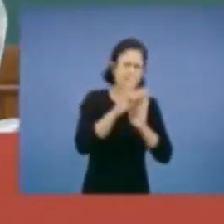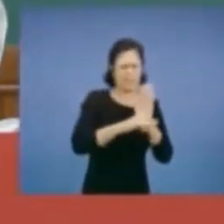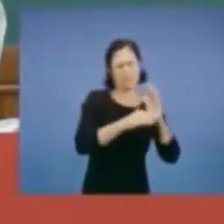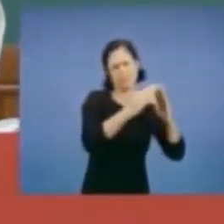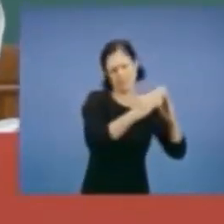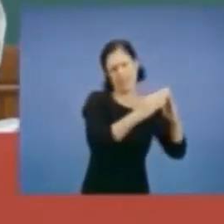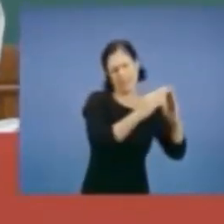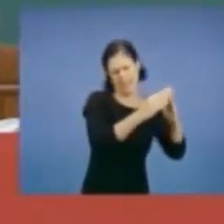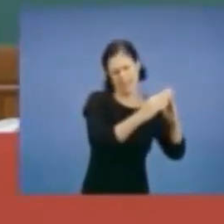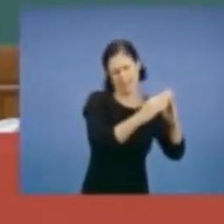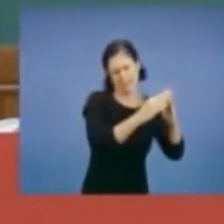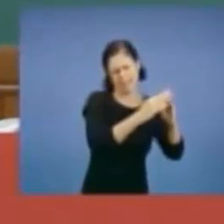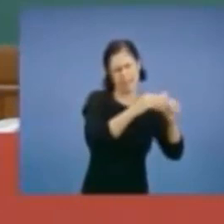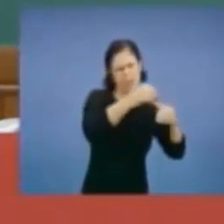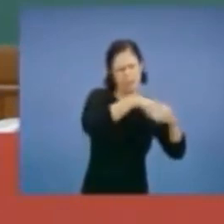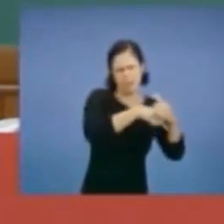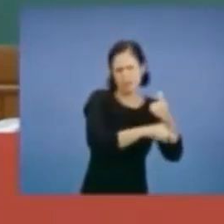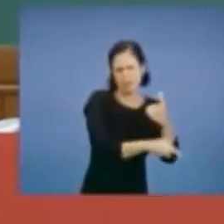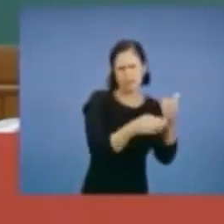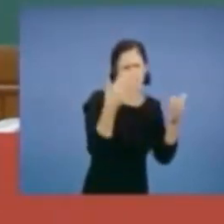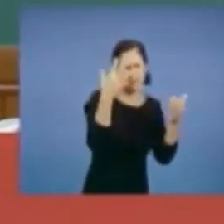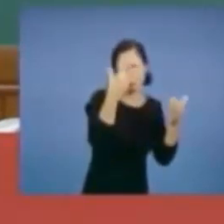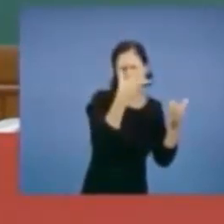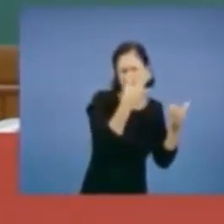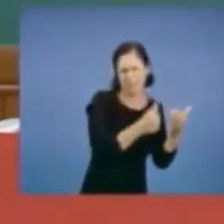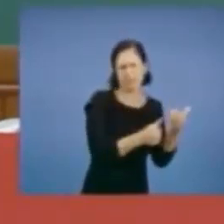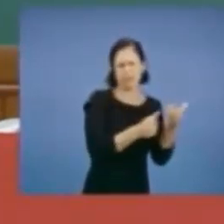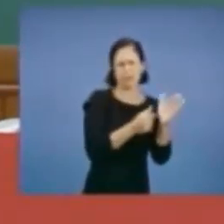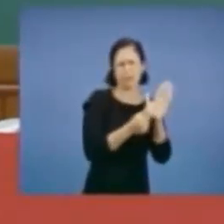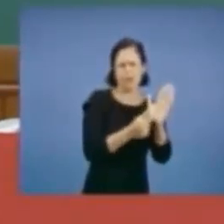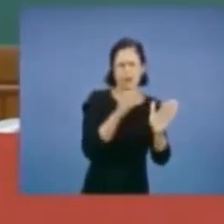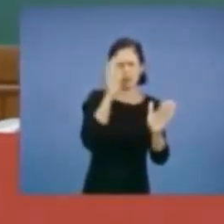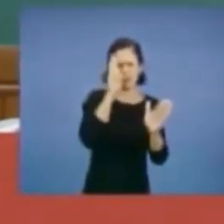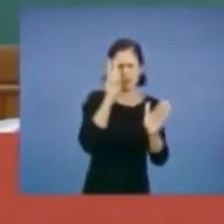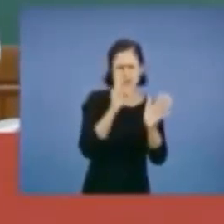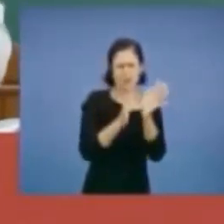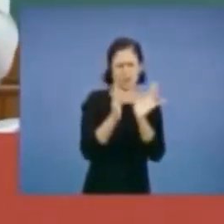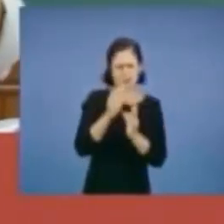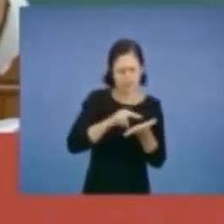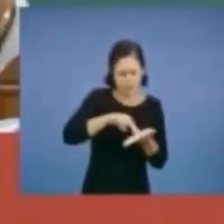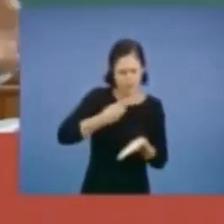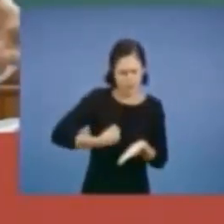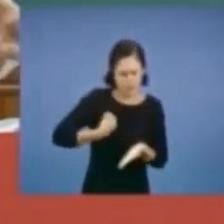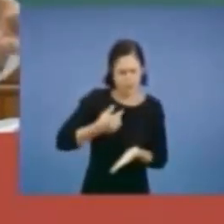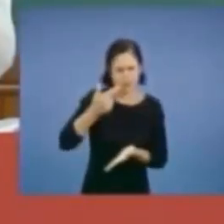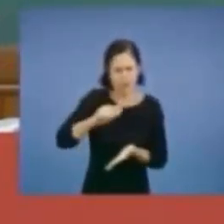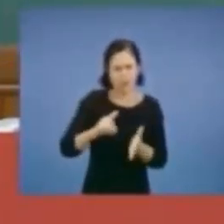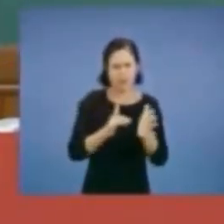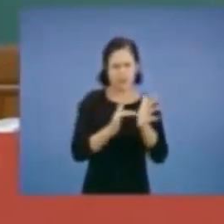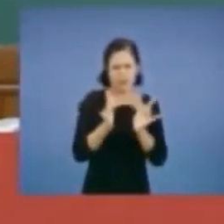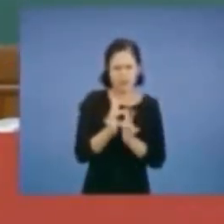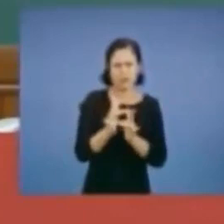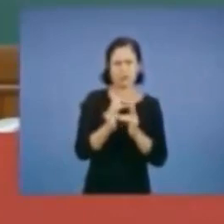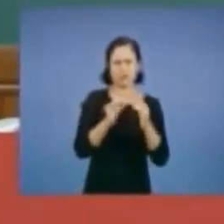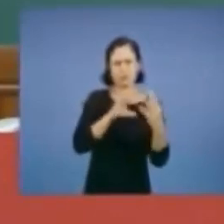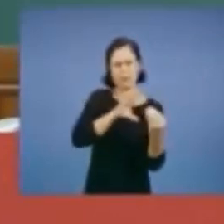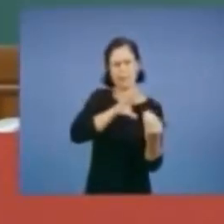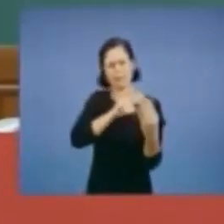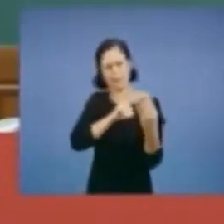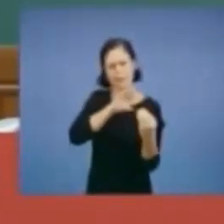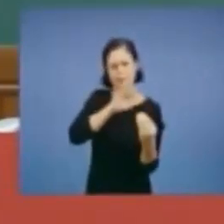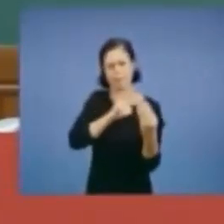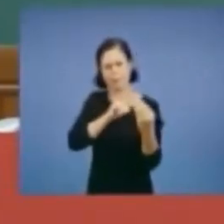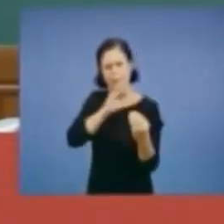to read the text of the Bible, to see the riches and the beauty of the resurrection, the conversation between the disciples, and